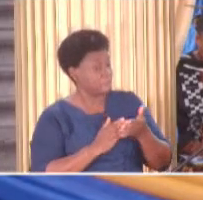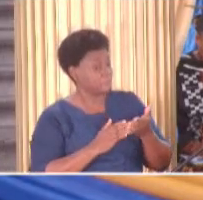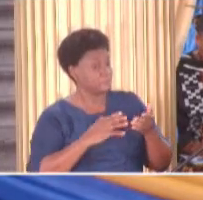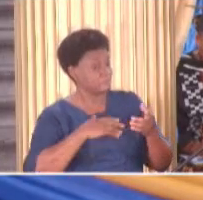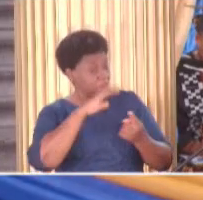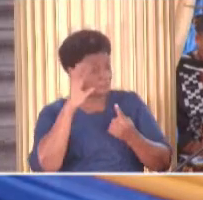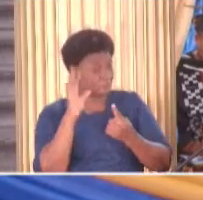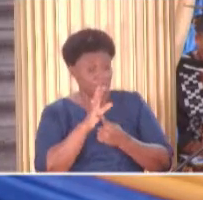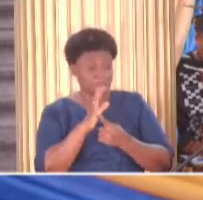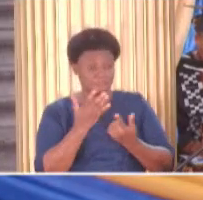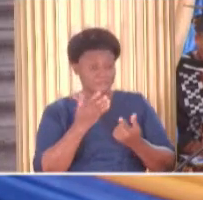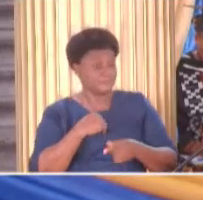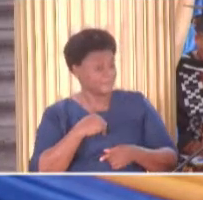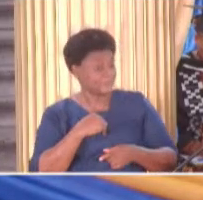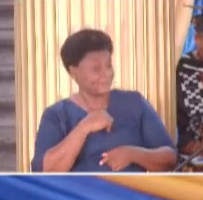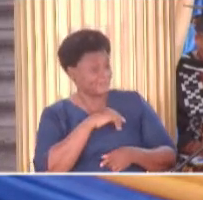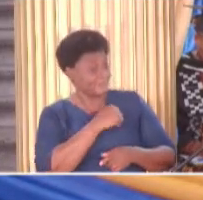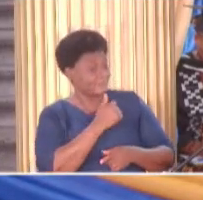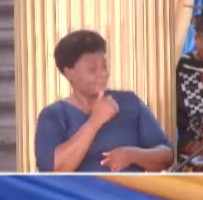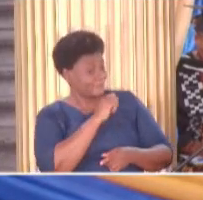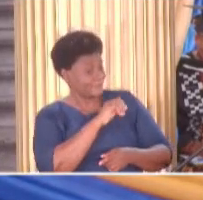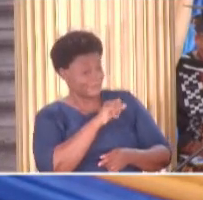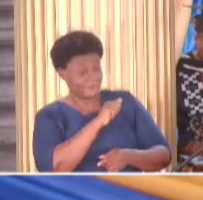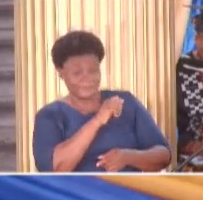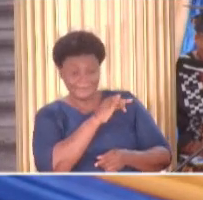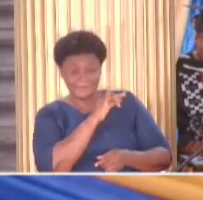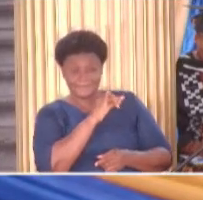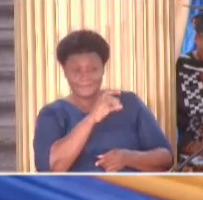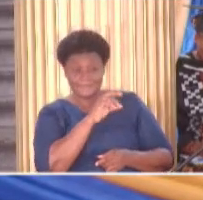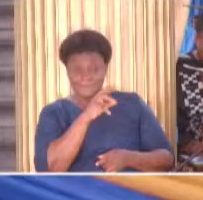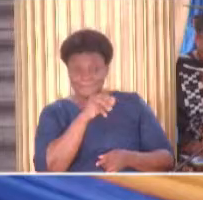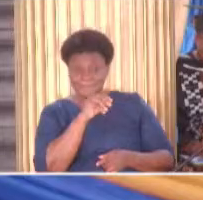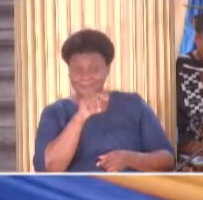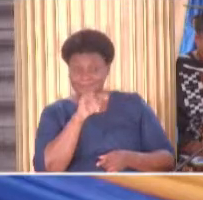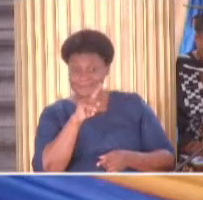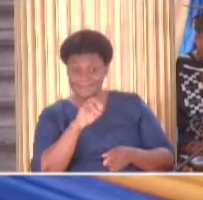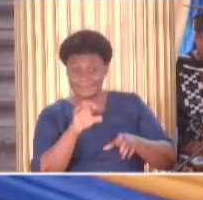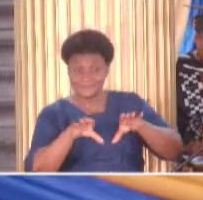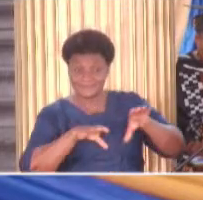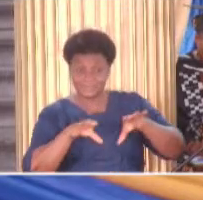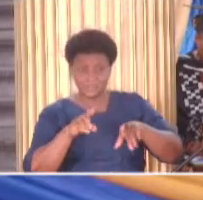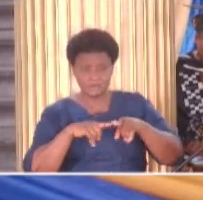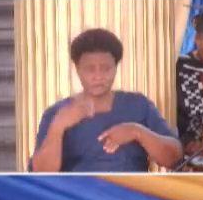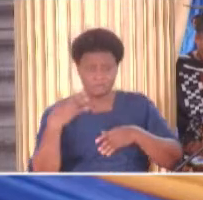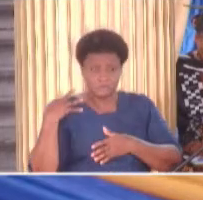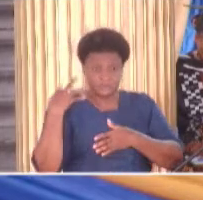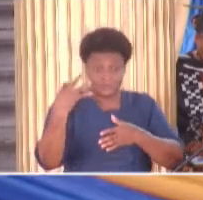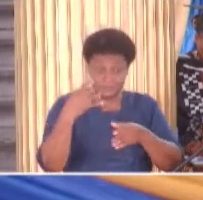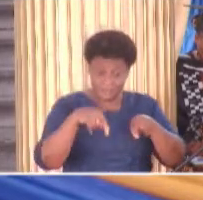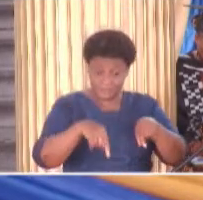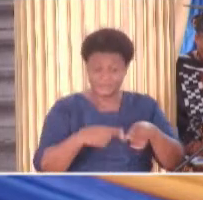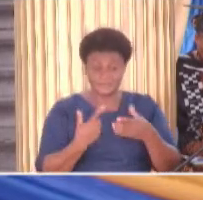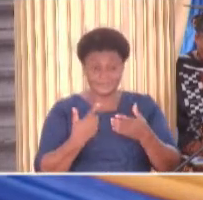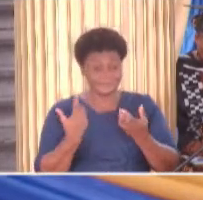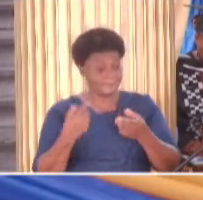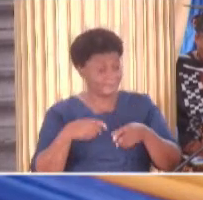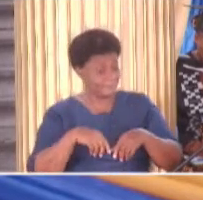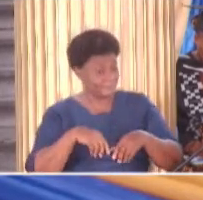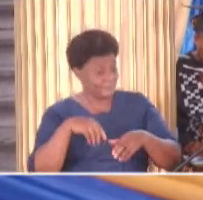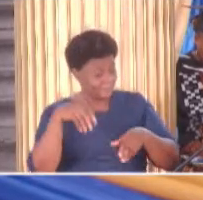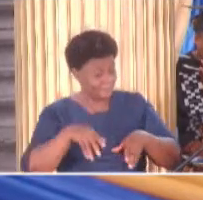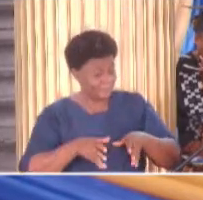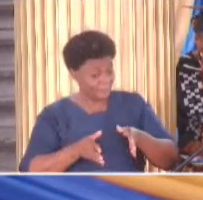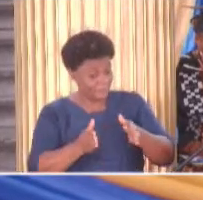economic hardships. Others have navigated this journey through limitation